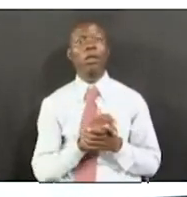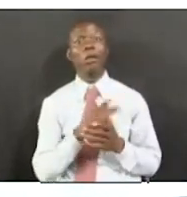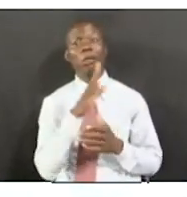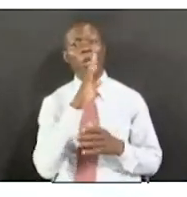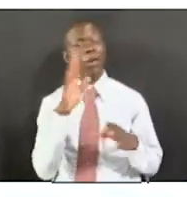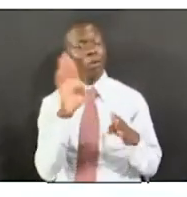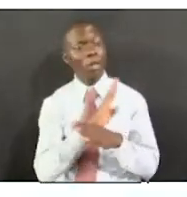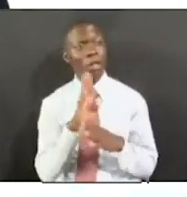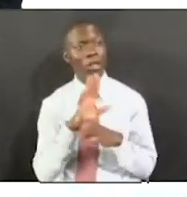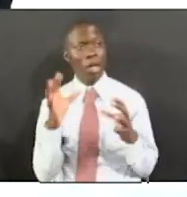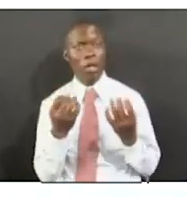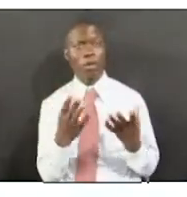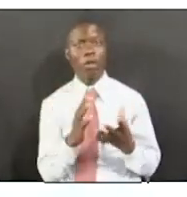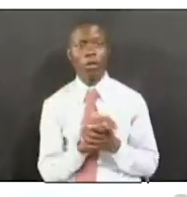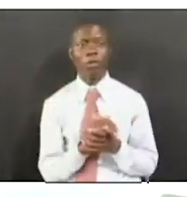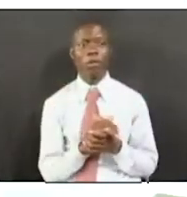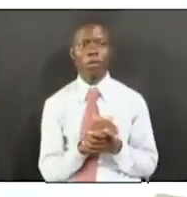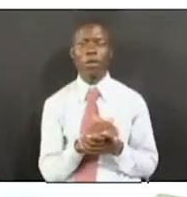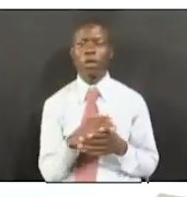Hallelujah.